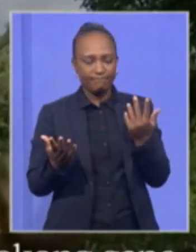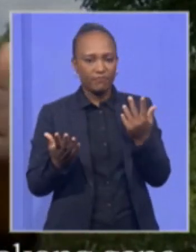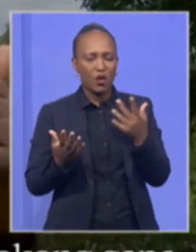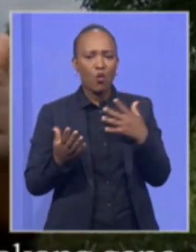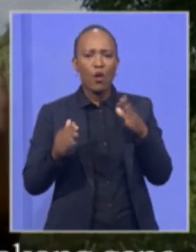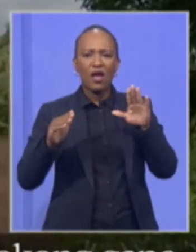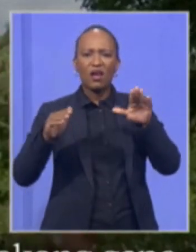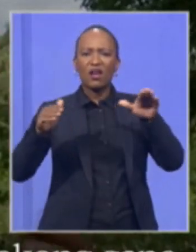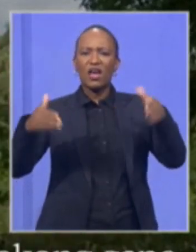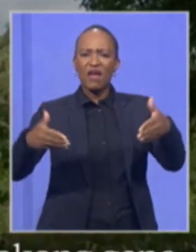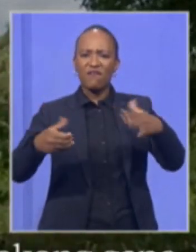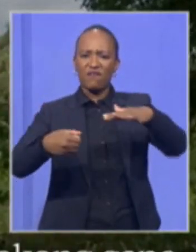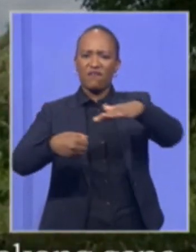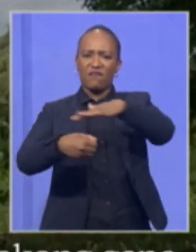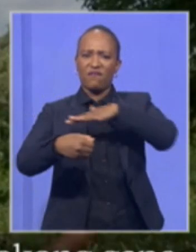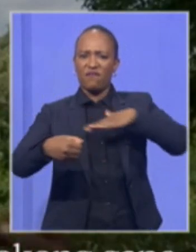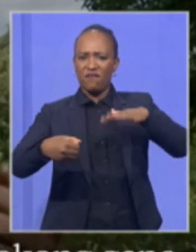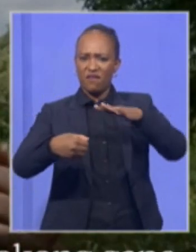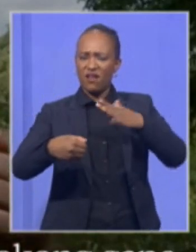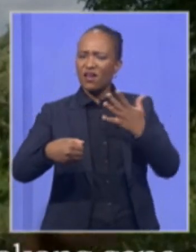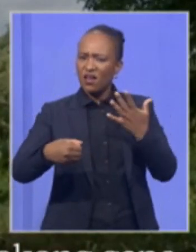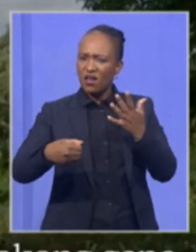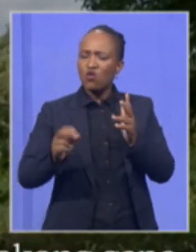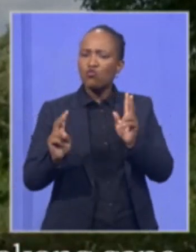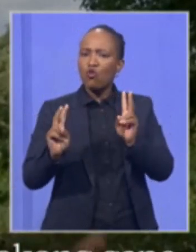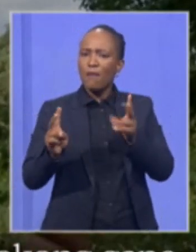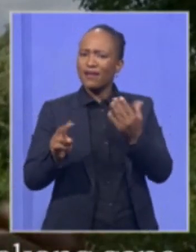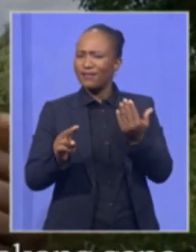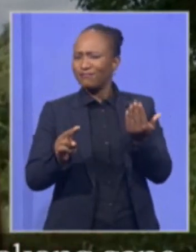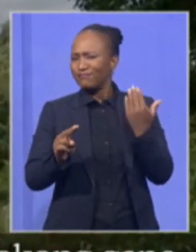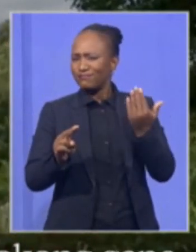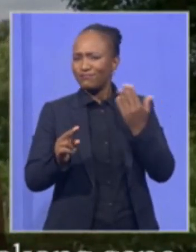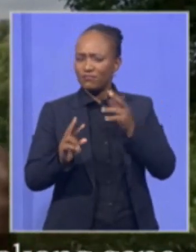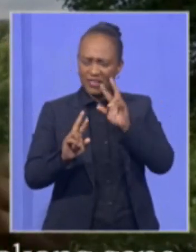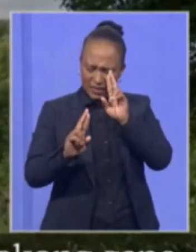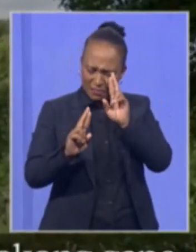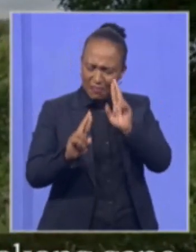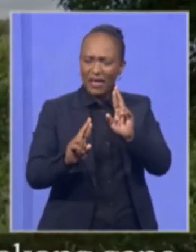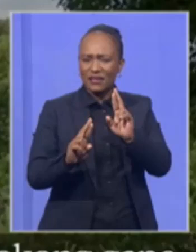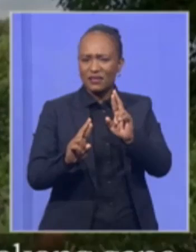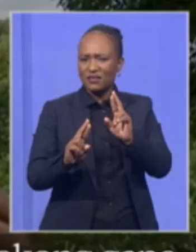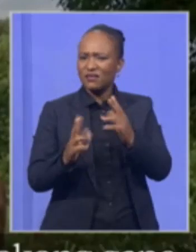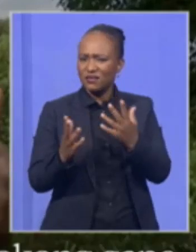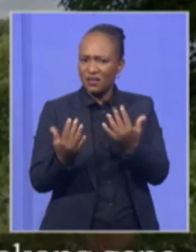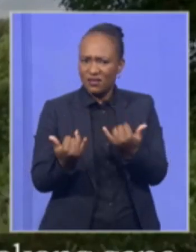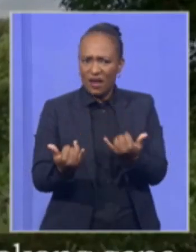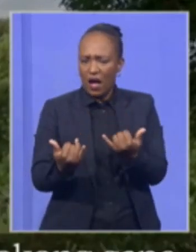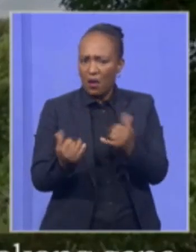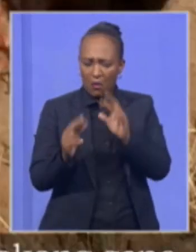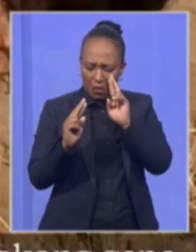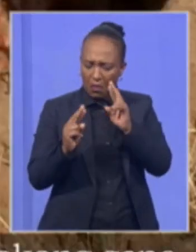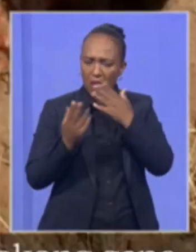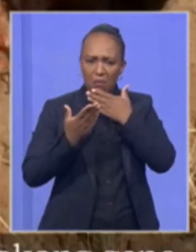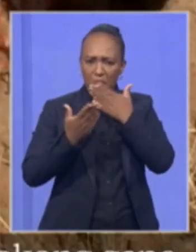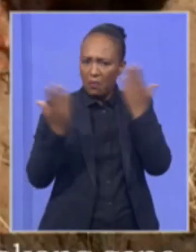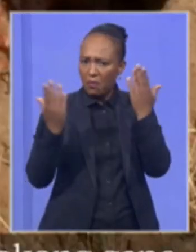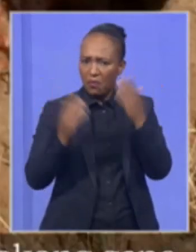graveyard we used to respect the graveyard years ago, but nowadays it's not like that.